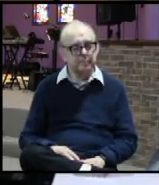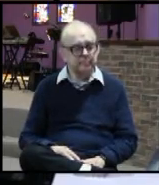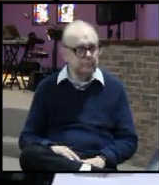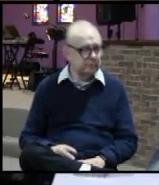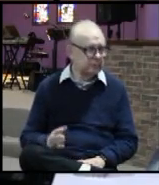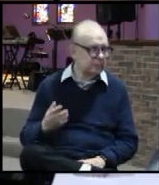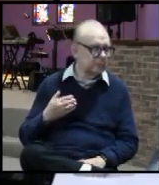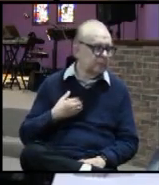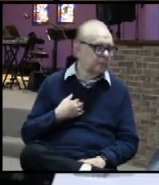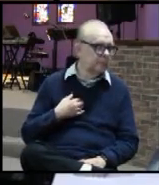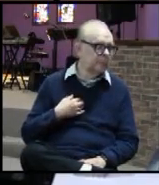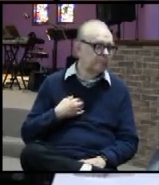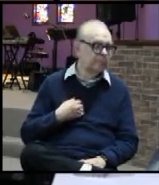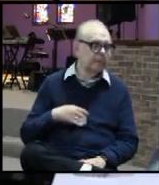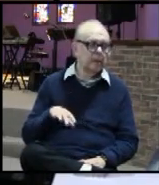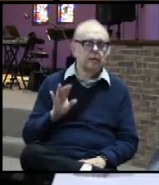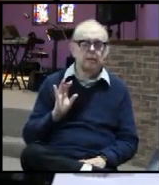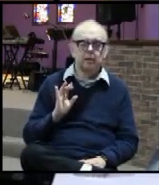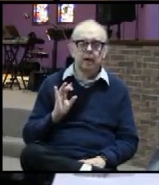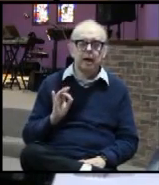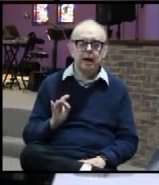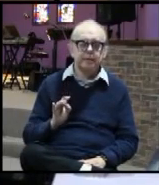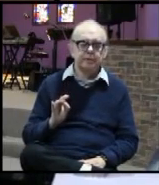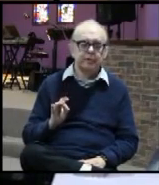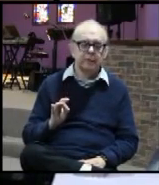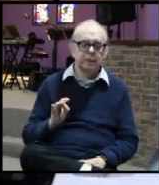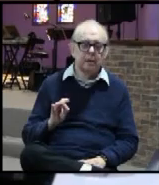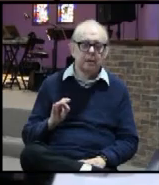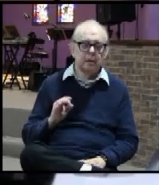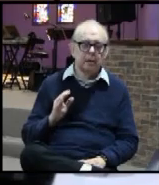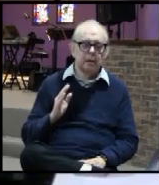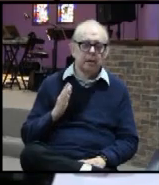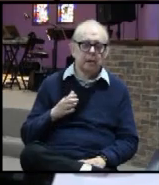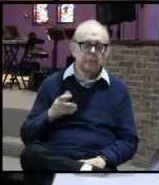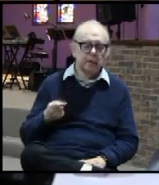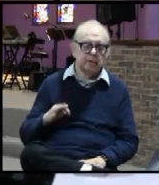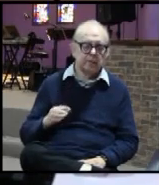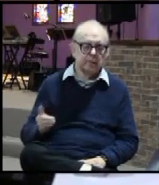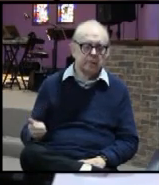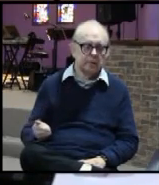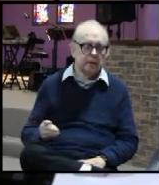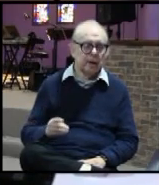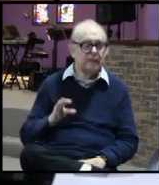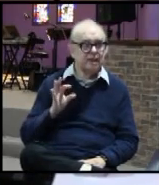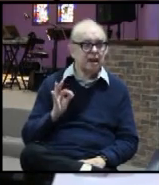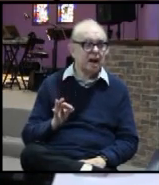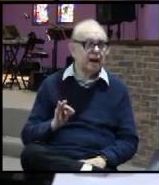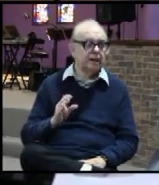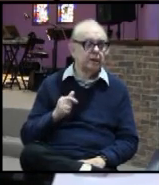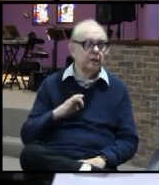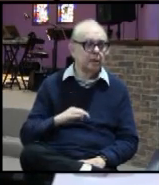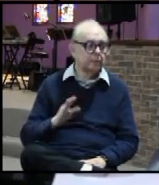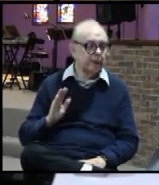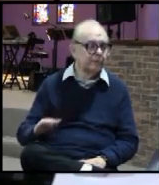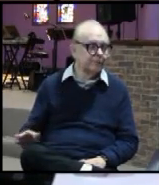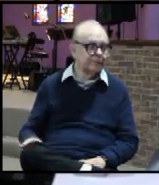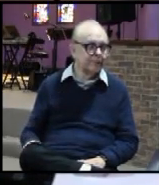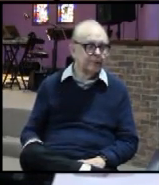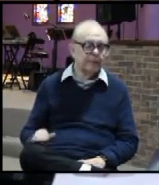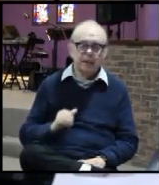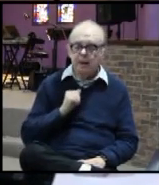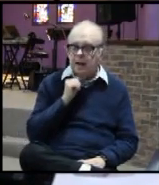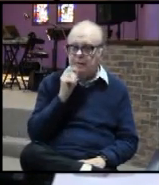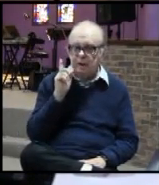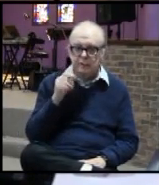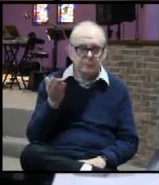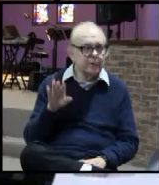I've got 8 biological grandchildren and 1 adopted. I have 9 grandchildren. Amen. It never supposed to happen.